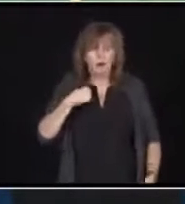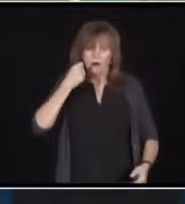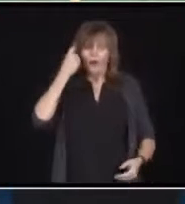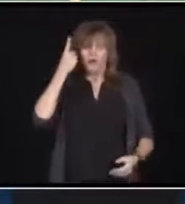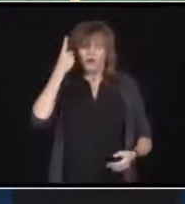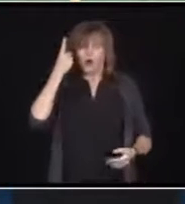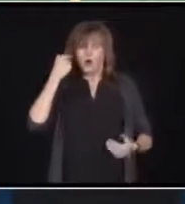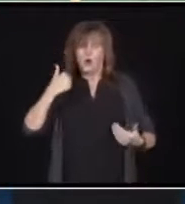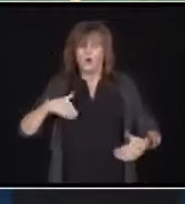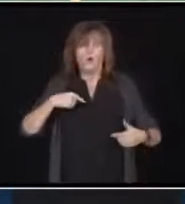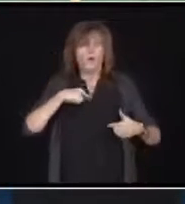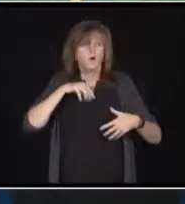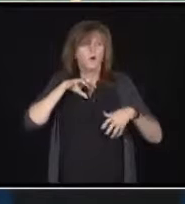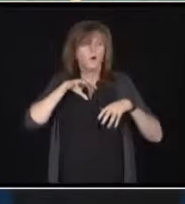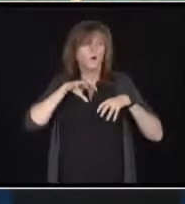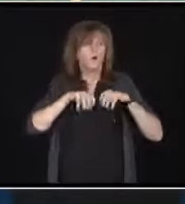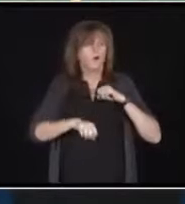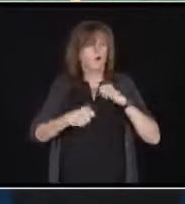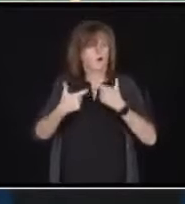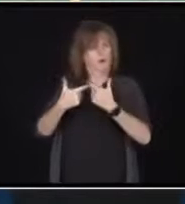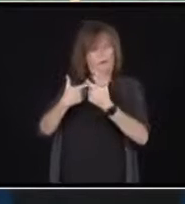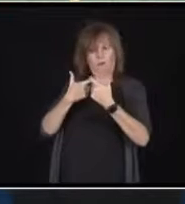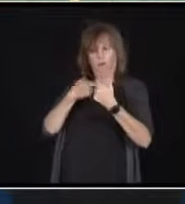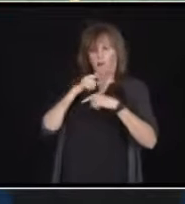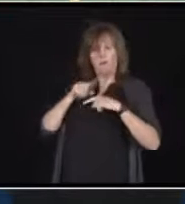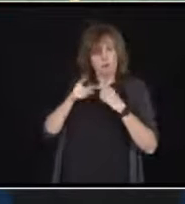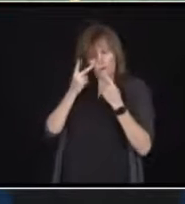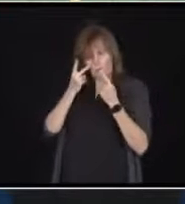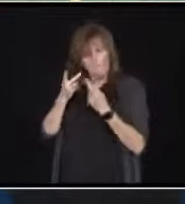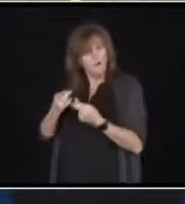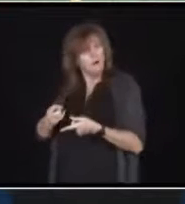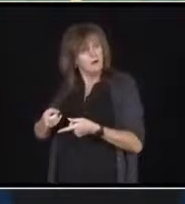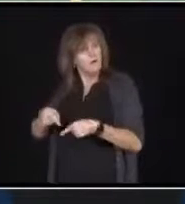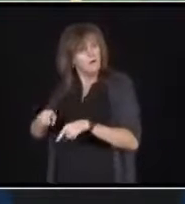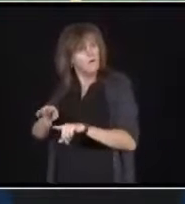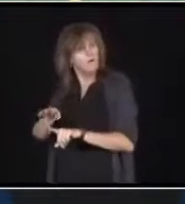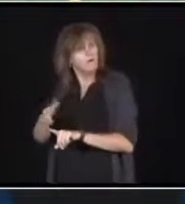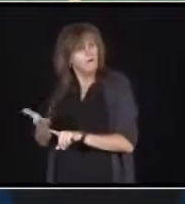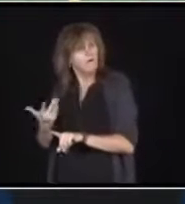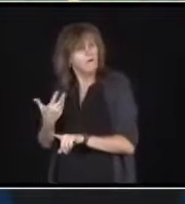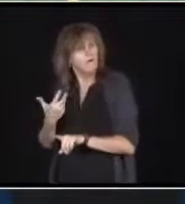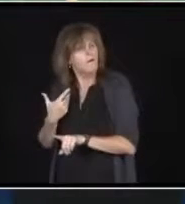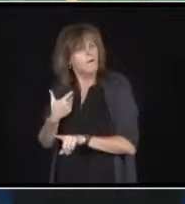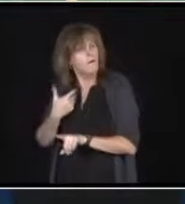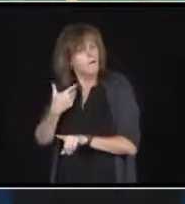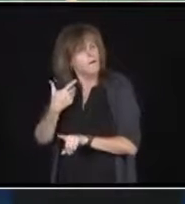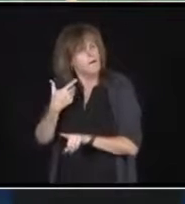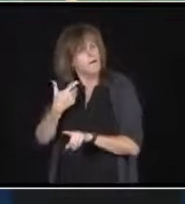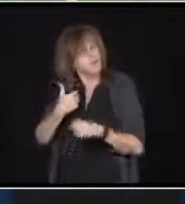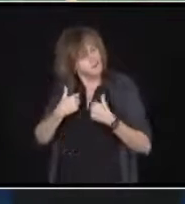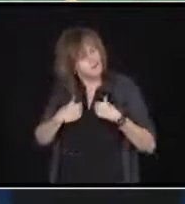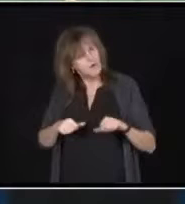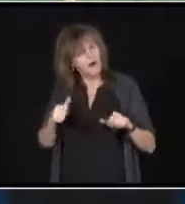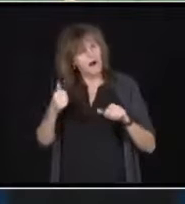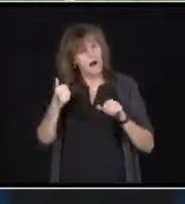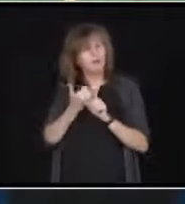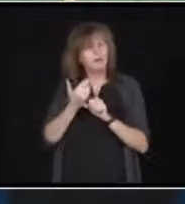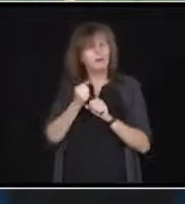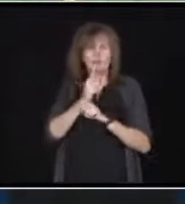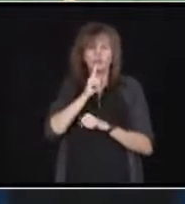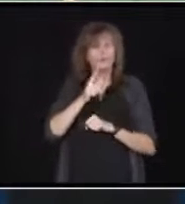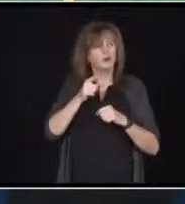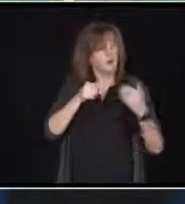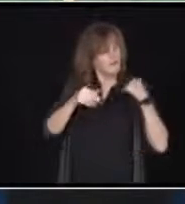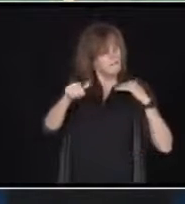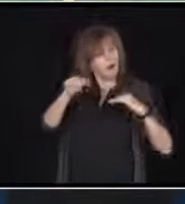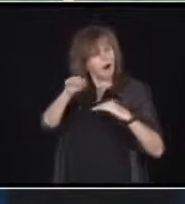you're going through, and we'll do everything we can to make sure that you get in the hospitals. But this is, and I think Bill mentioned it on